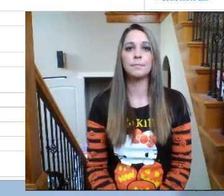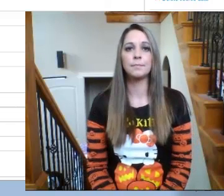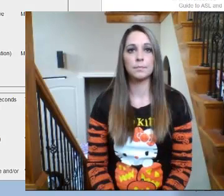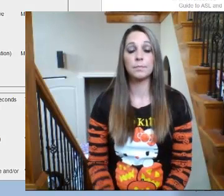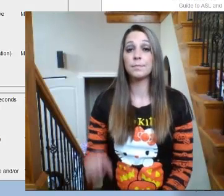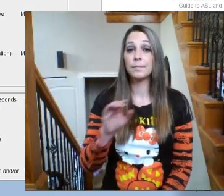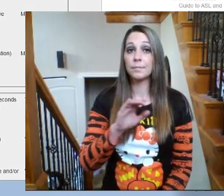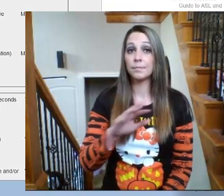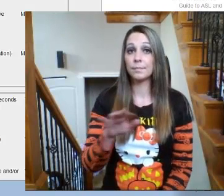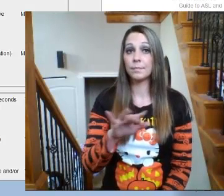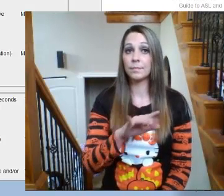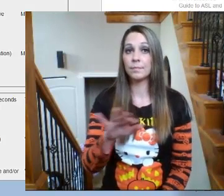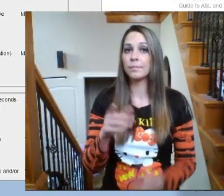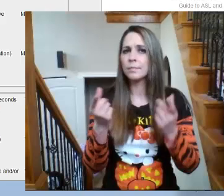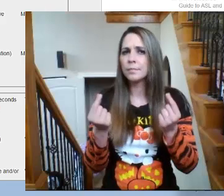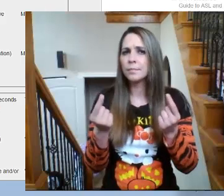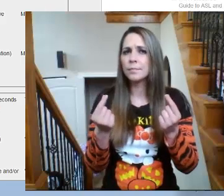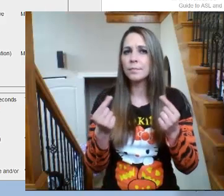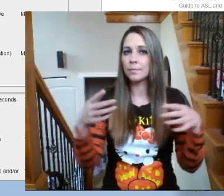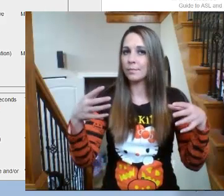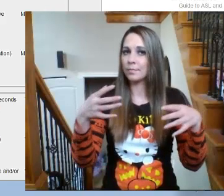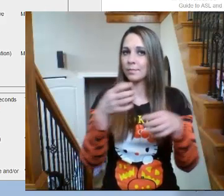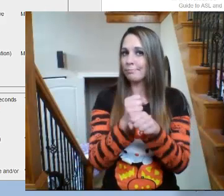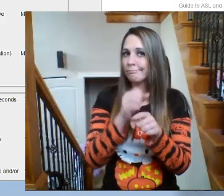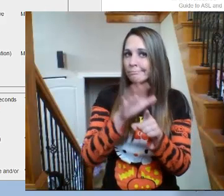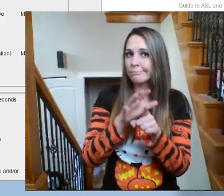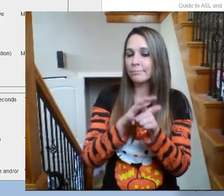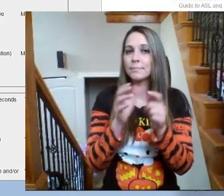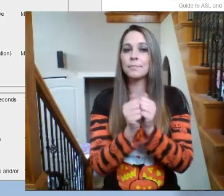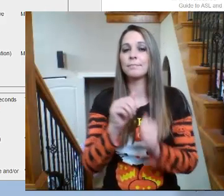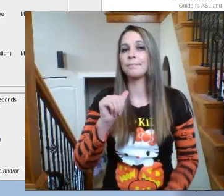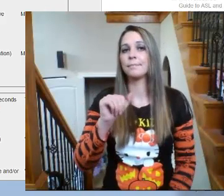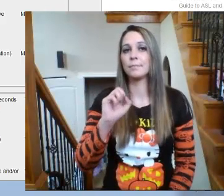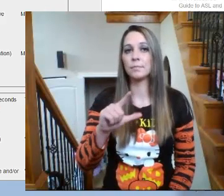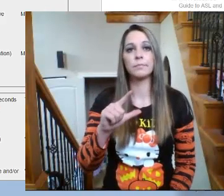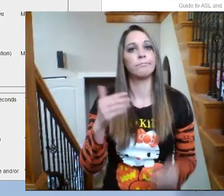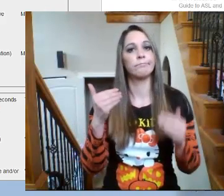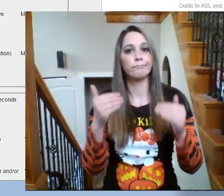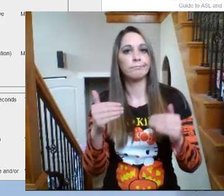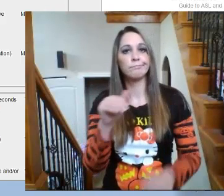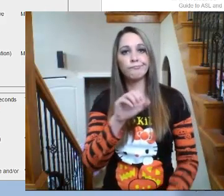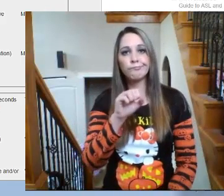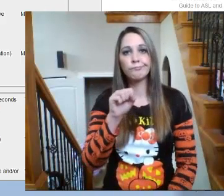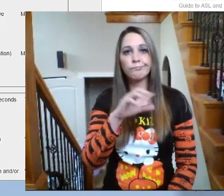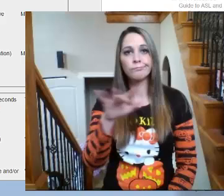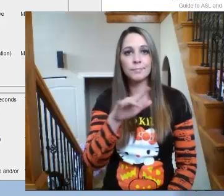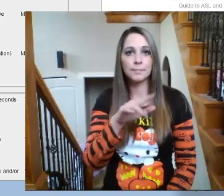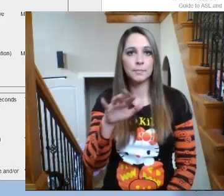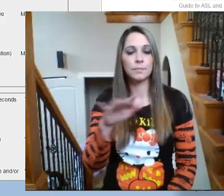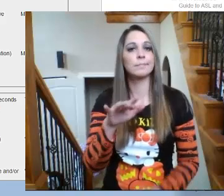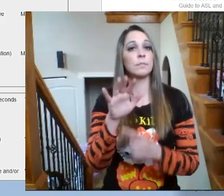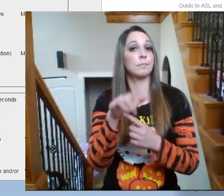Let me explain what we'll be doing in week 11. For finger spelling, we're going to be doing